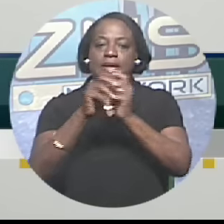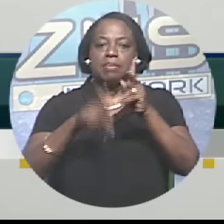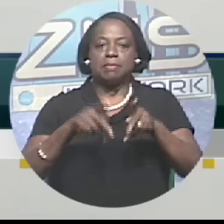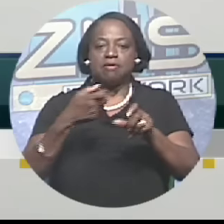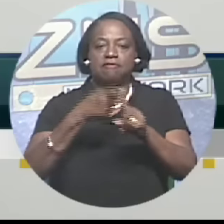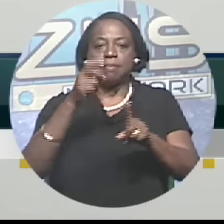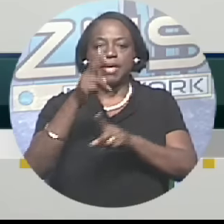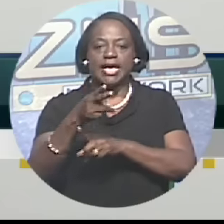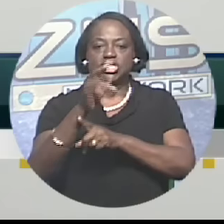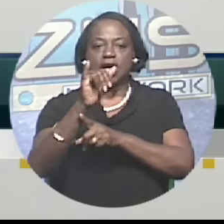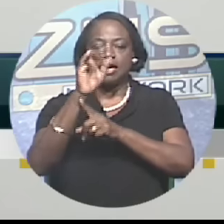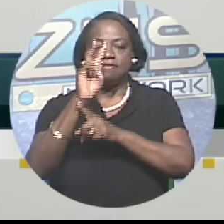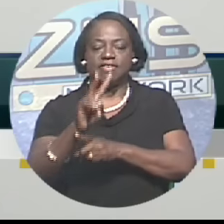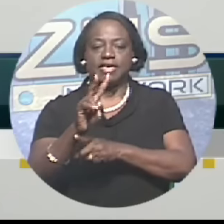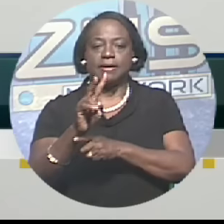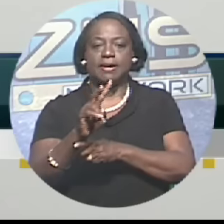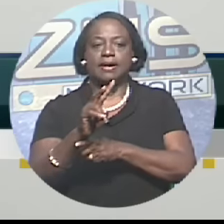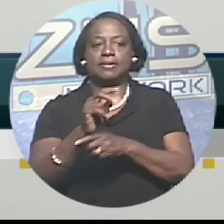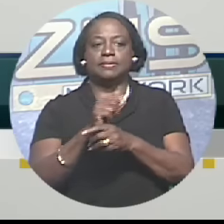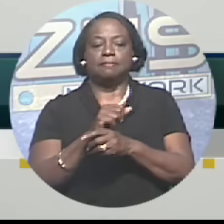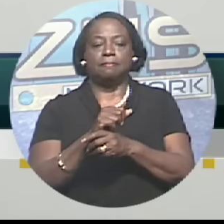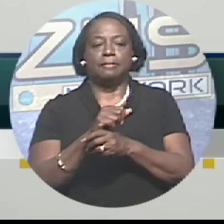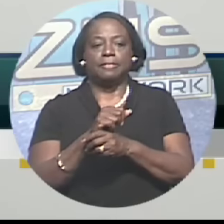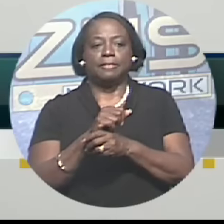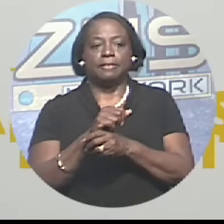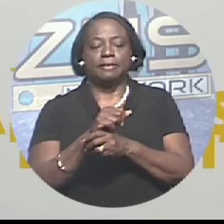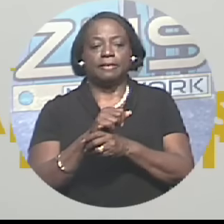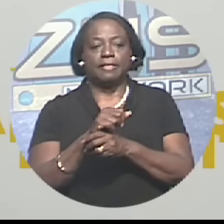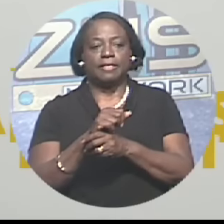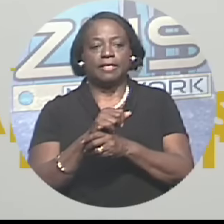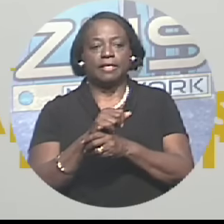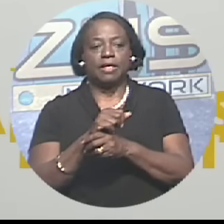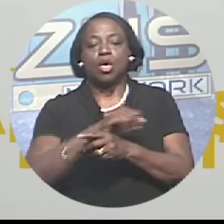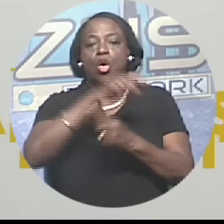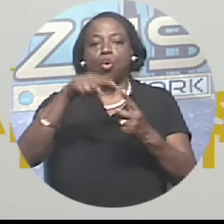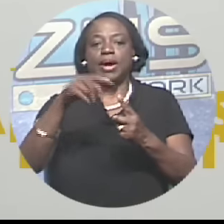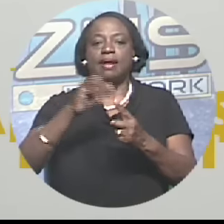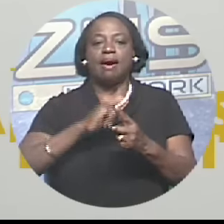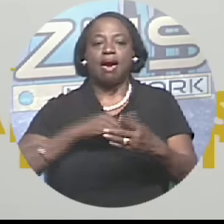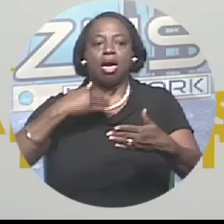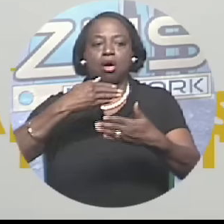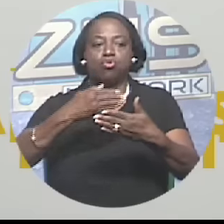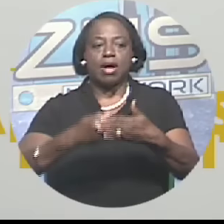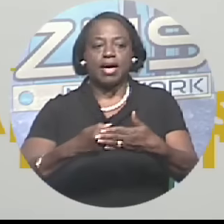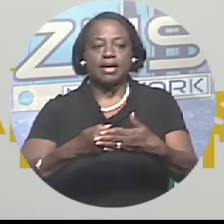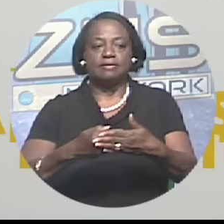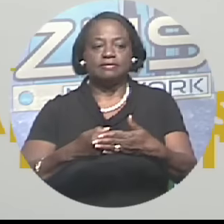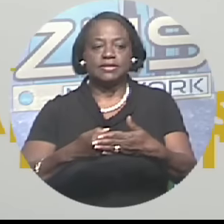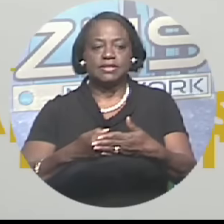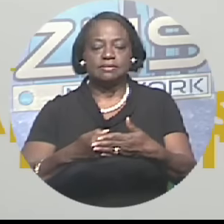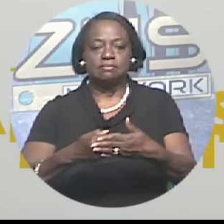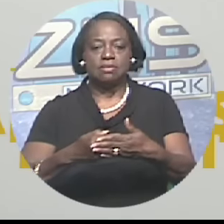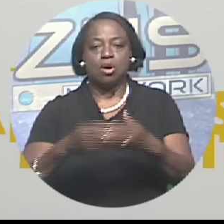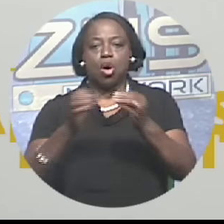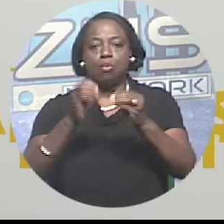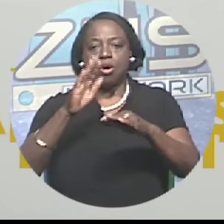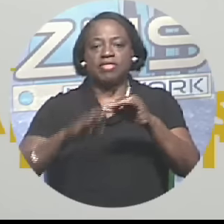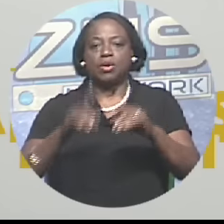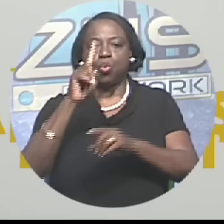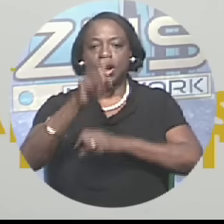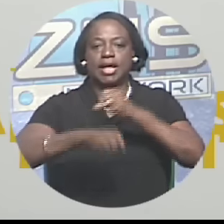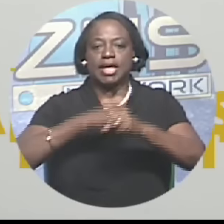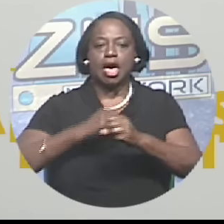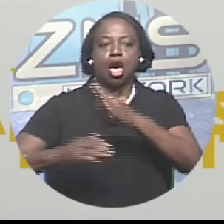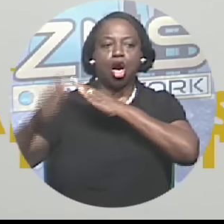and the consequences from HIV. When I arrived a bit more than a year ago in the